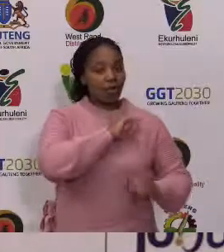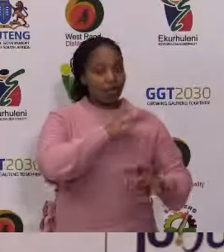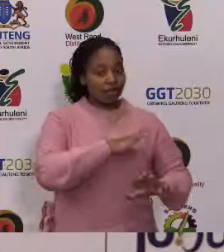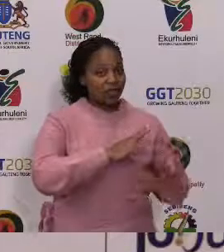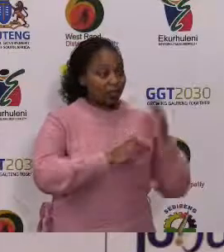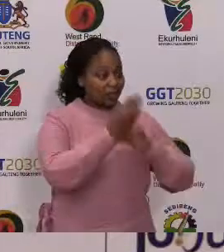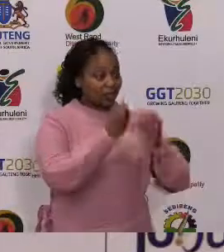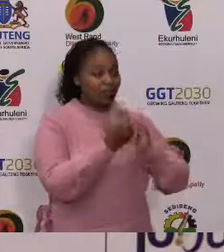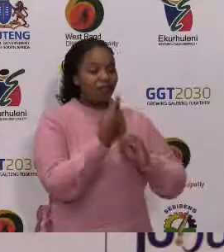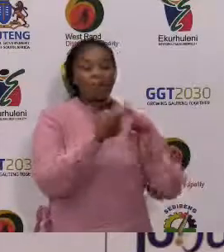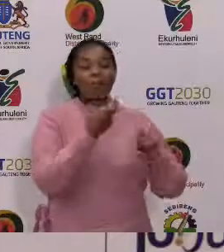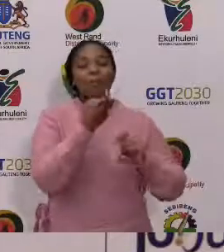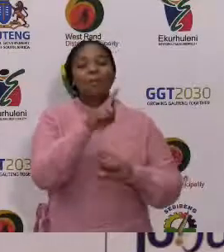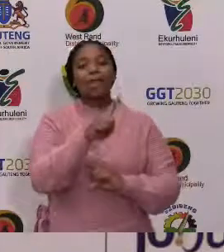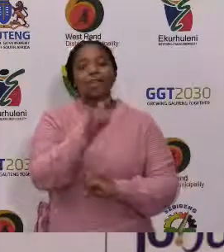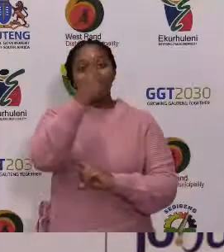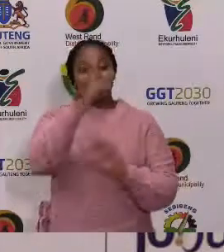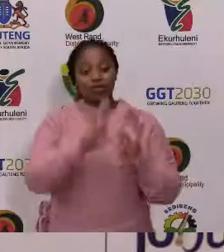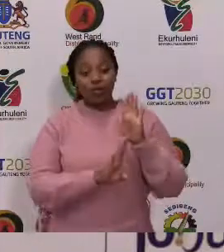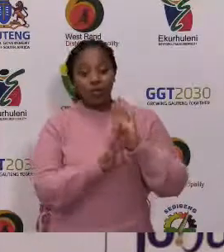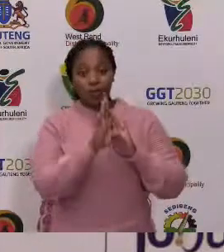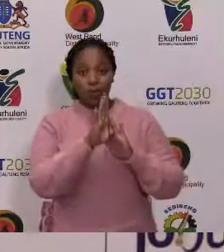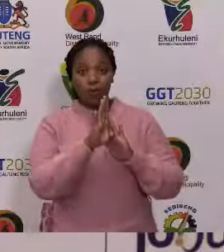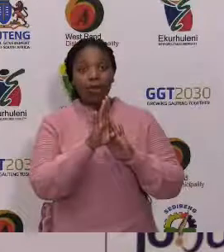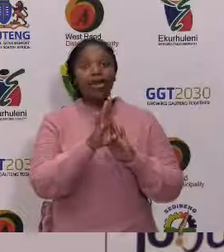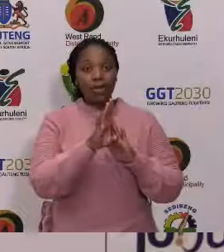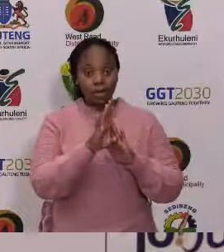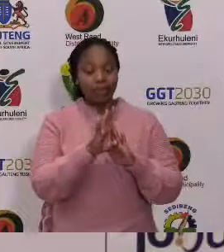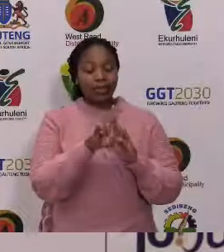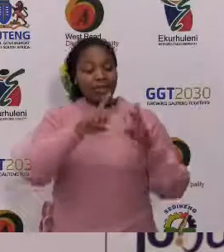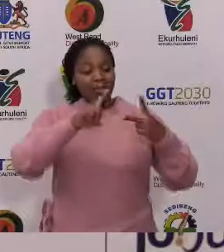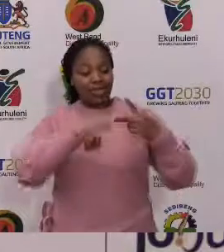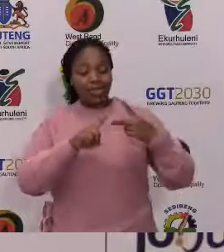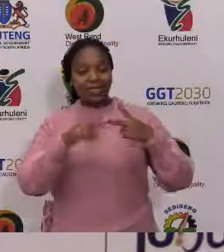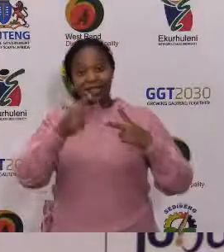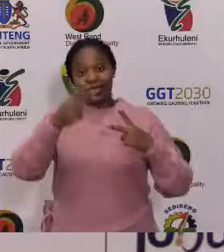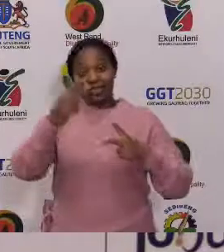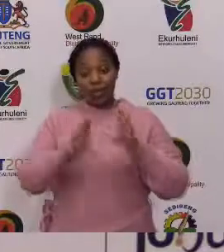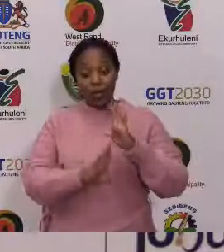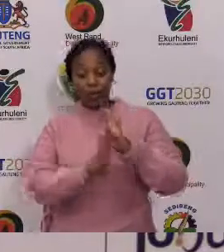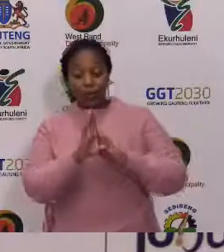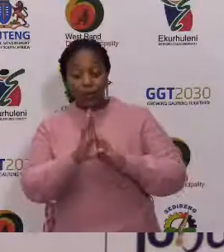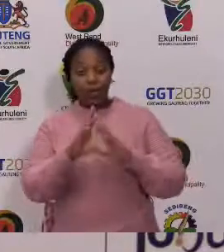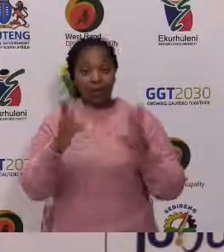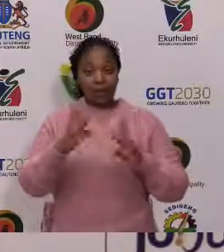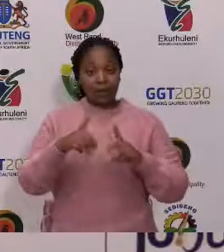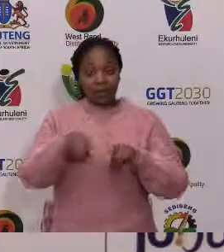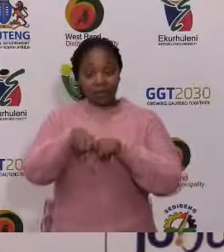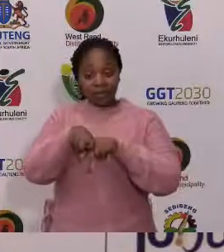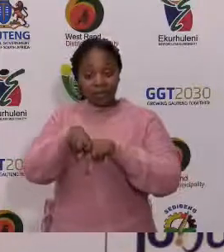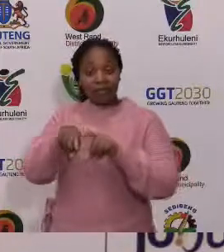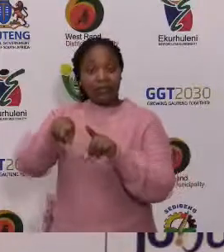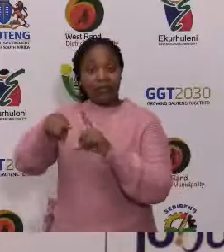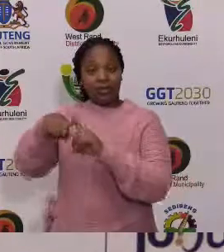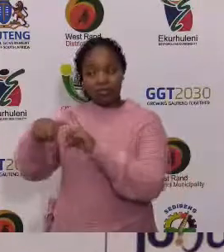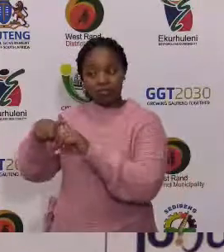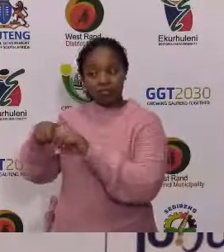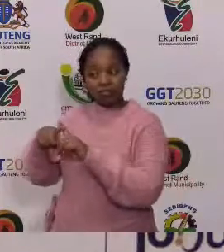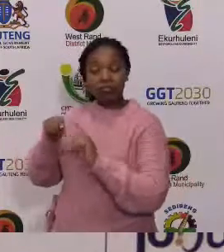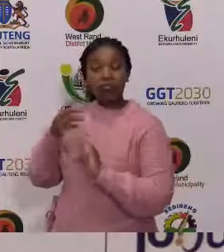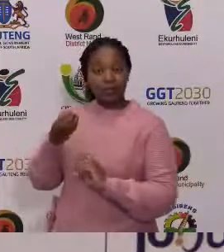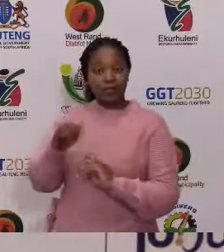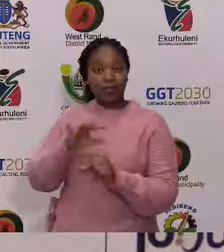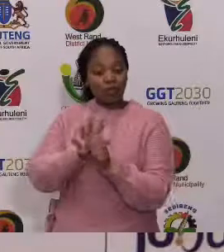wave and the second wave. So how better prepared infrastructure, and it's not just infrastructure, but